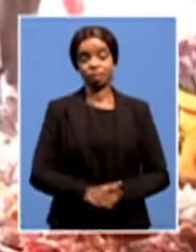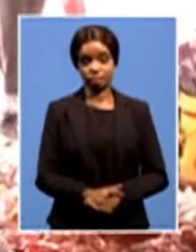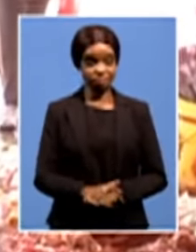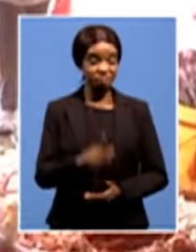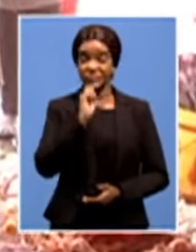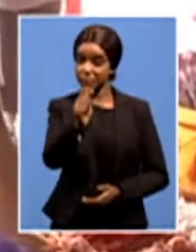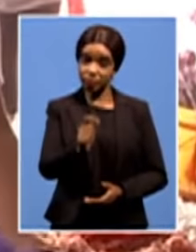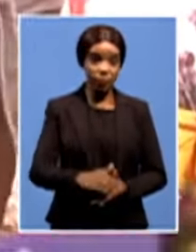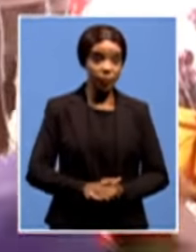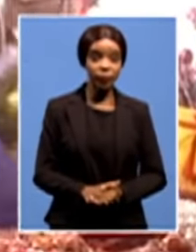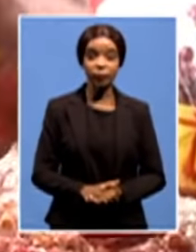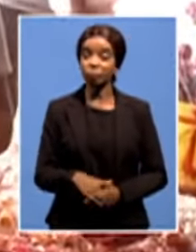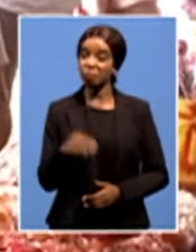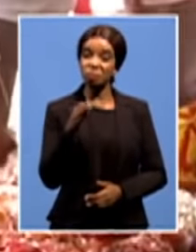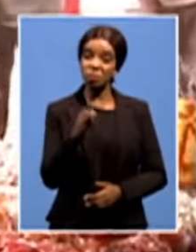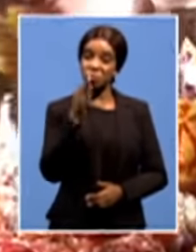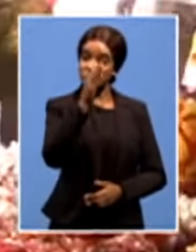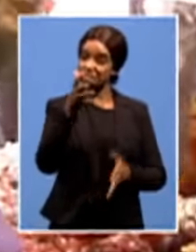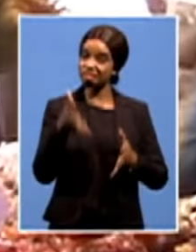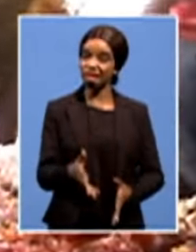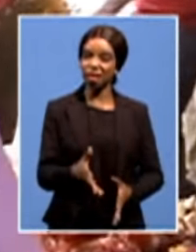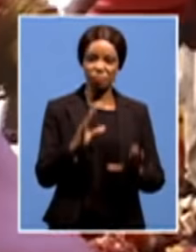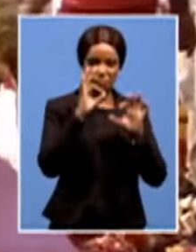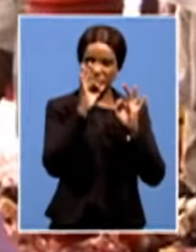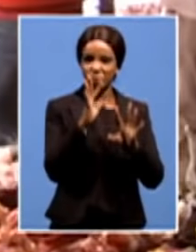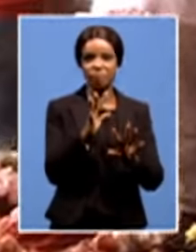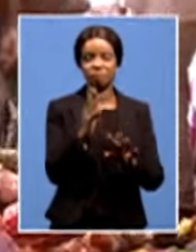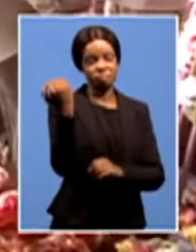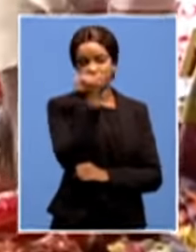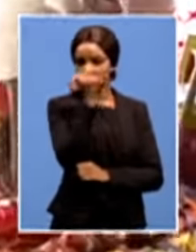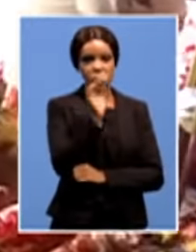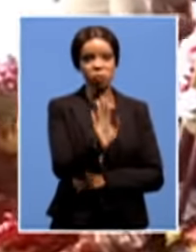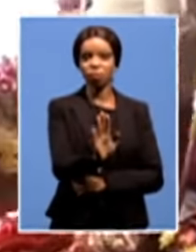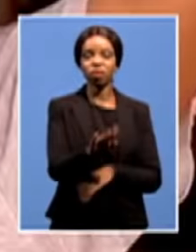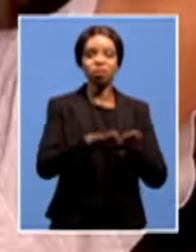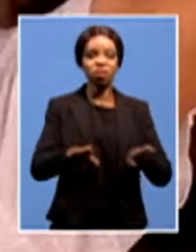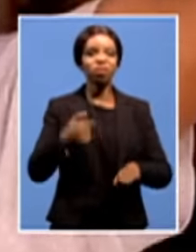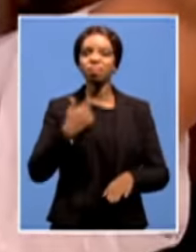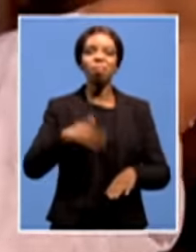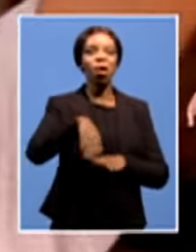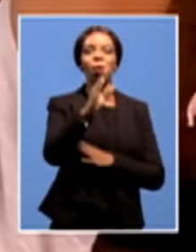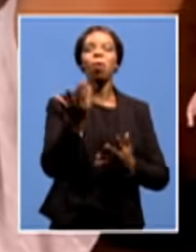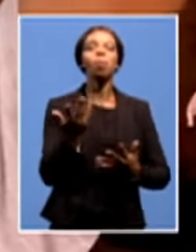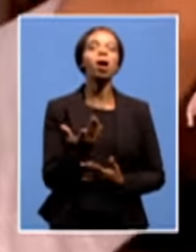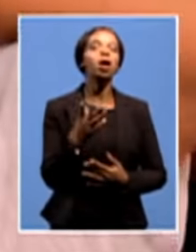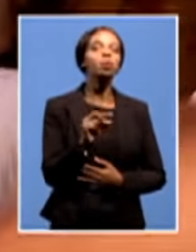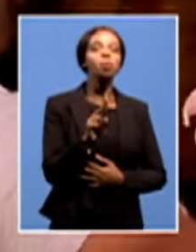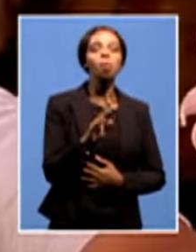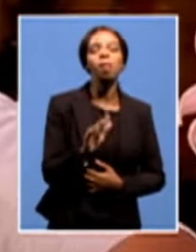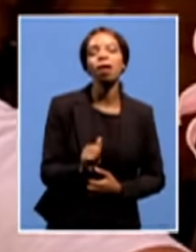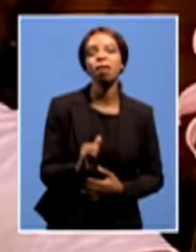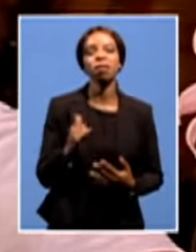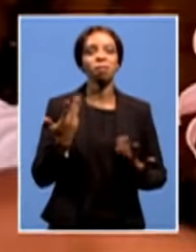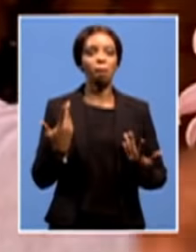Really, no future for them here. I'm sorry to say. They must go look there by Dubai, Australia.